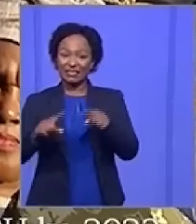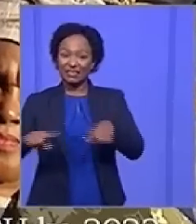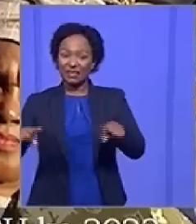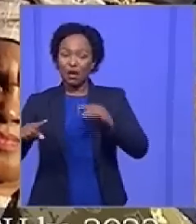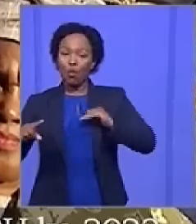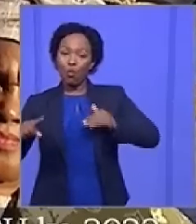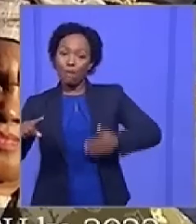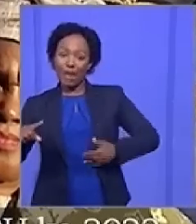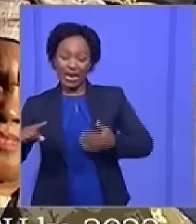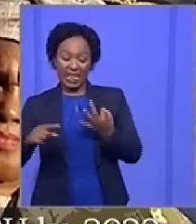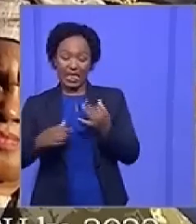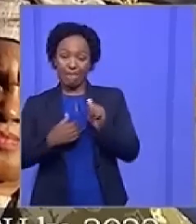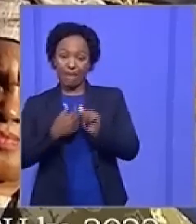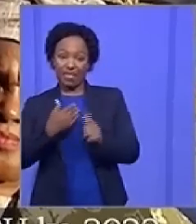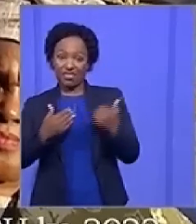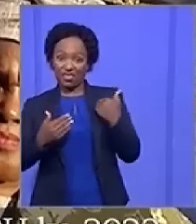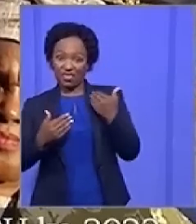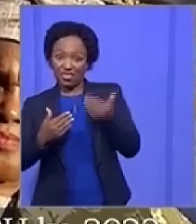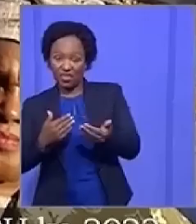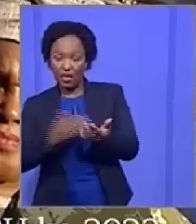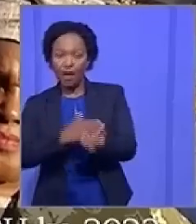raped in 3 months in Mpumalanga.